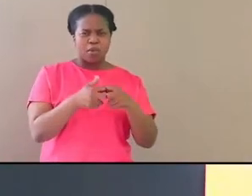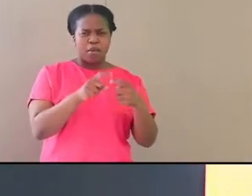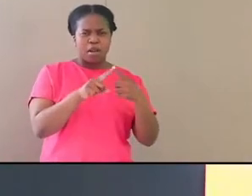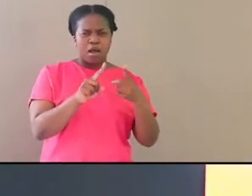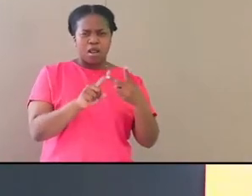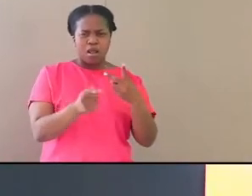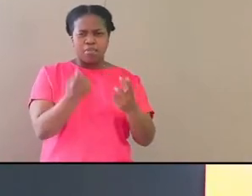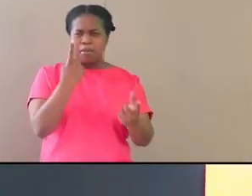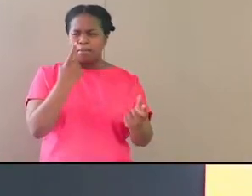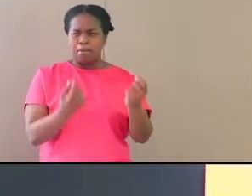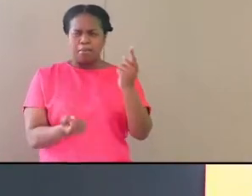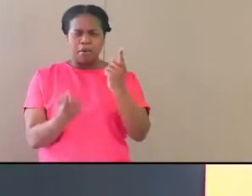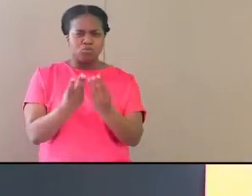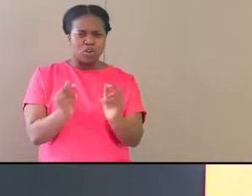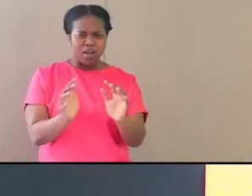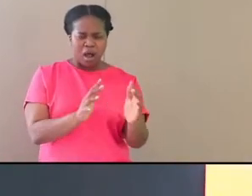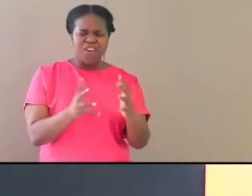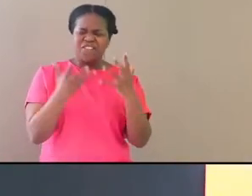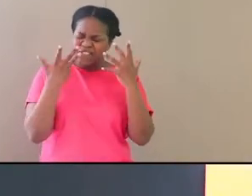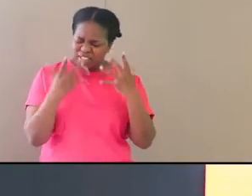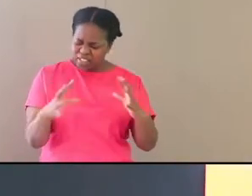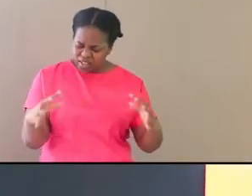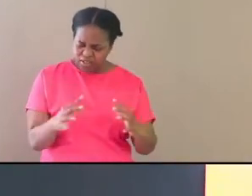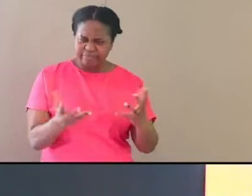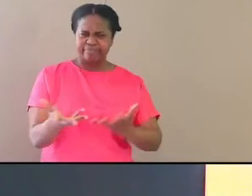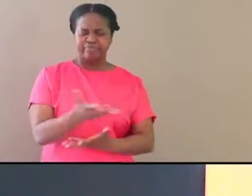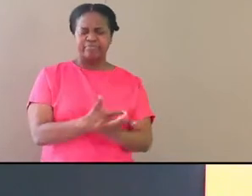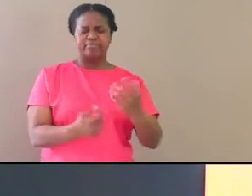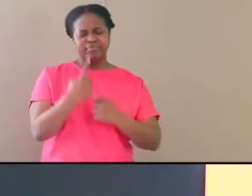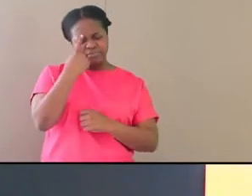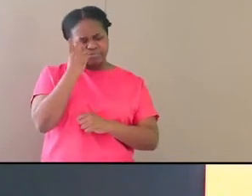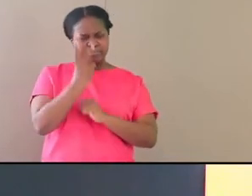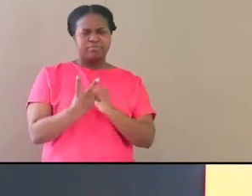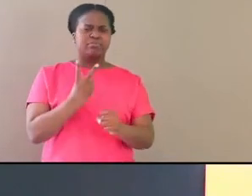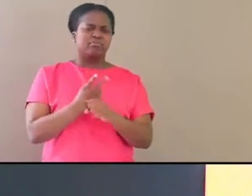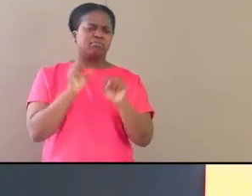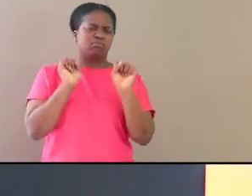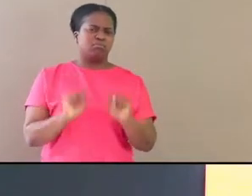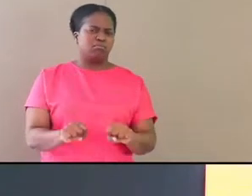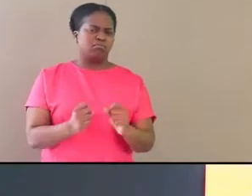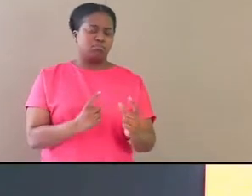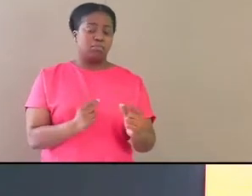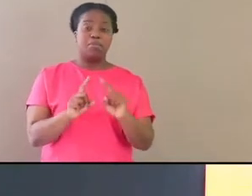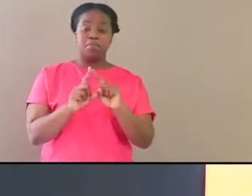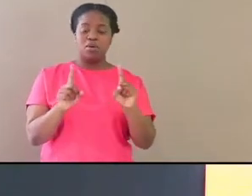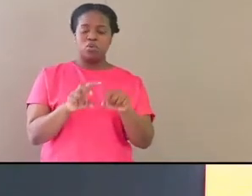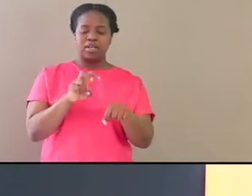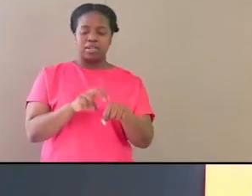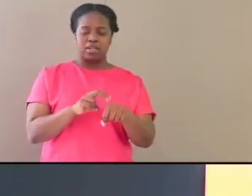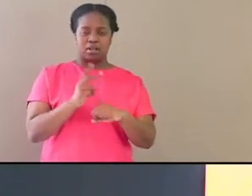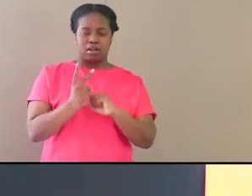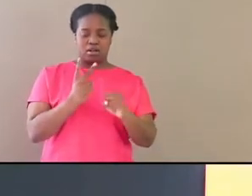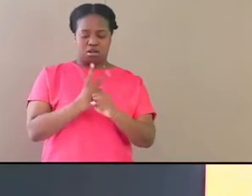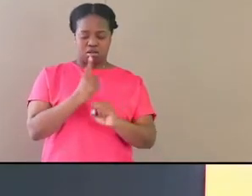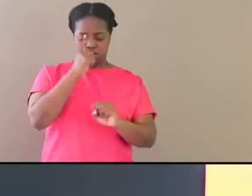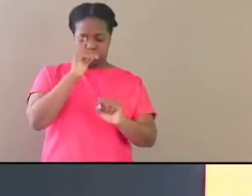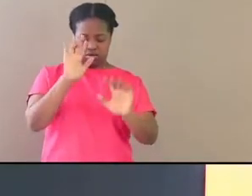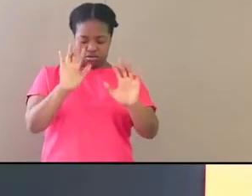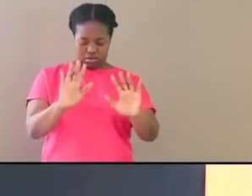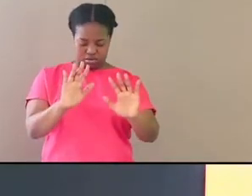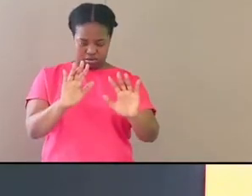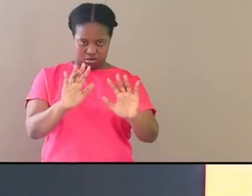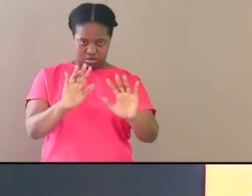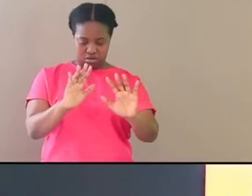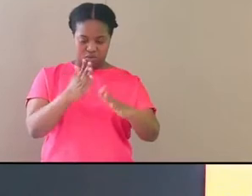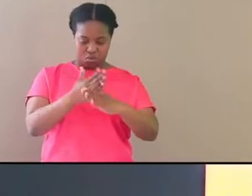our country. And I believe we can do that again, but we need to reset, we need to work